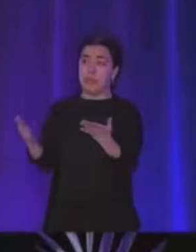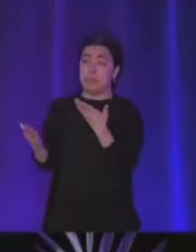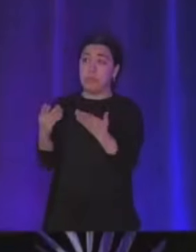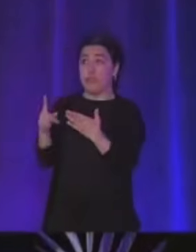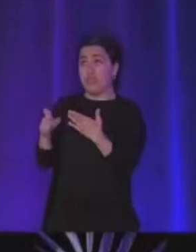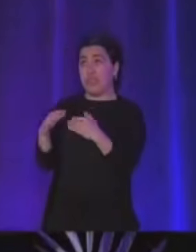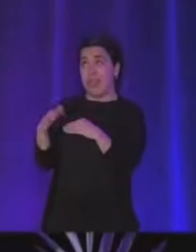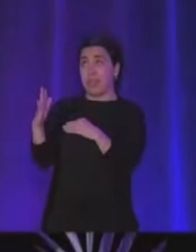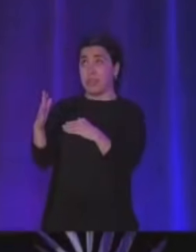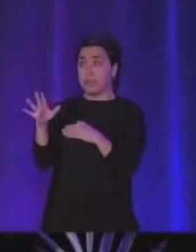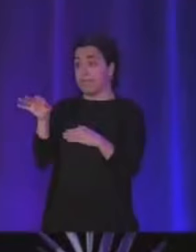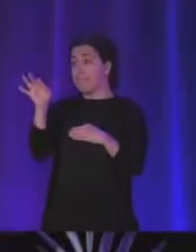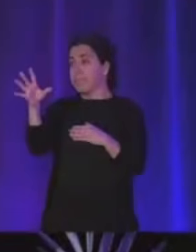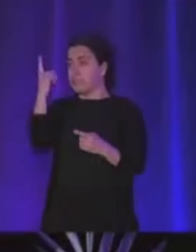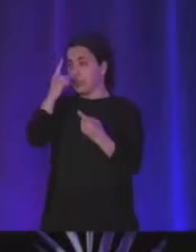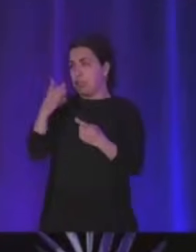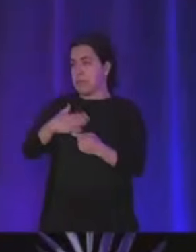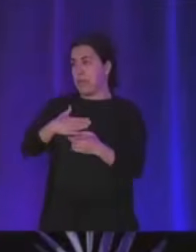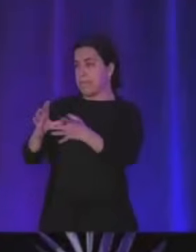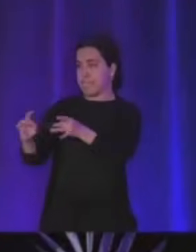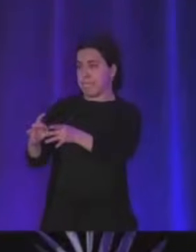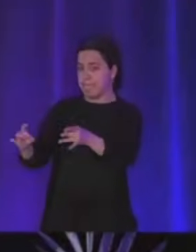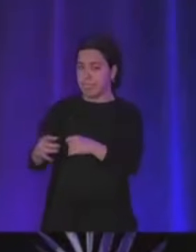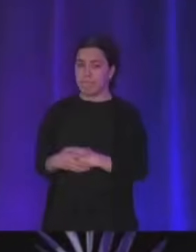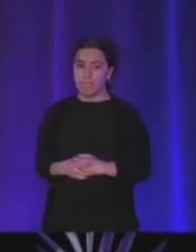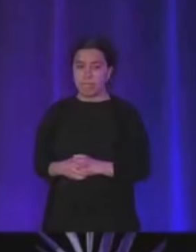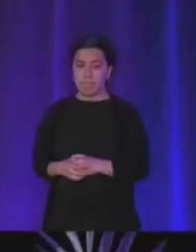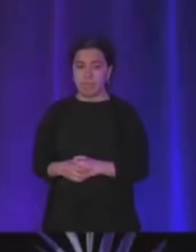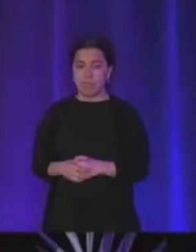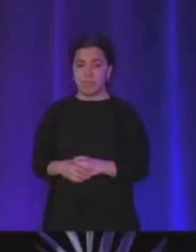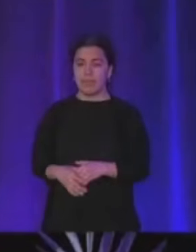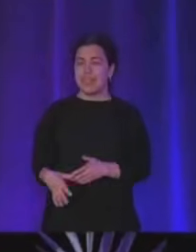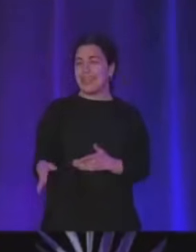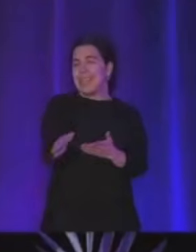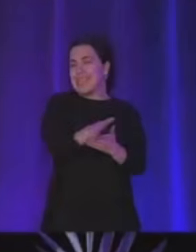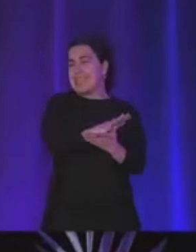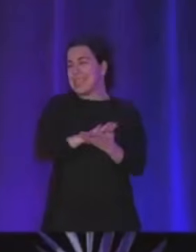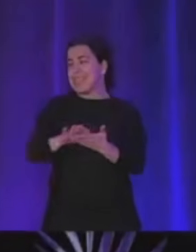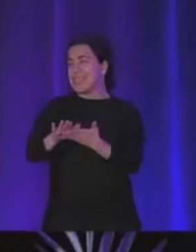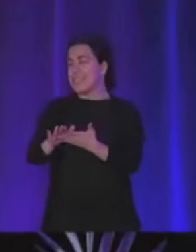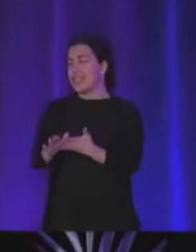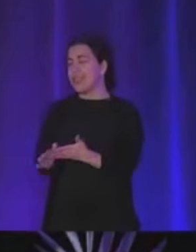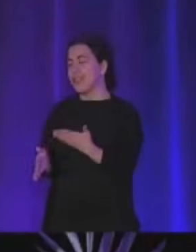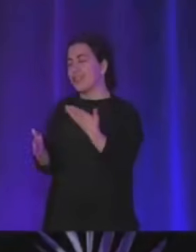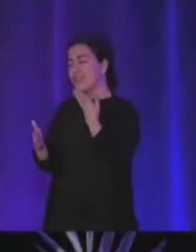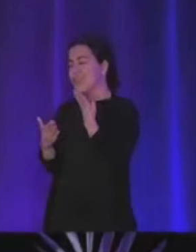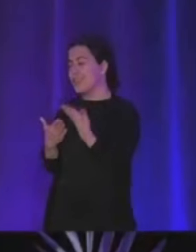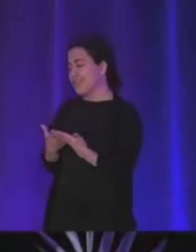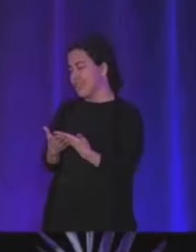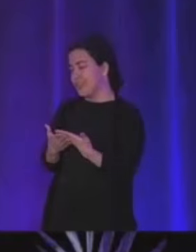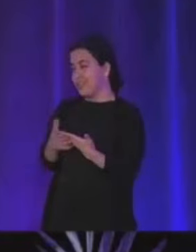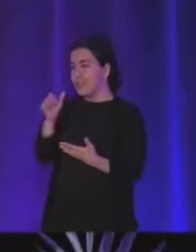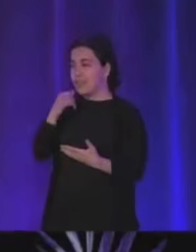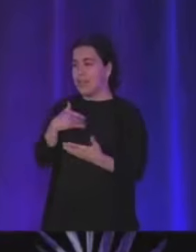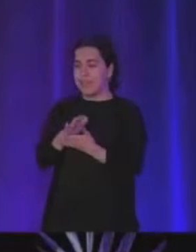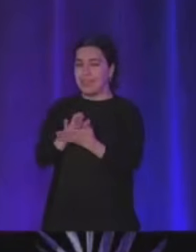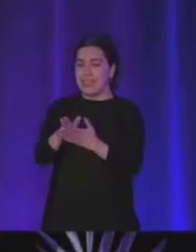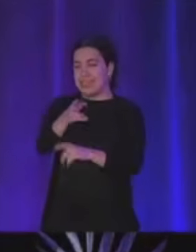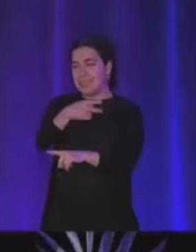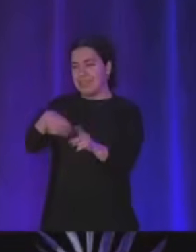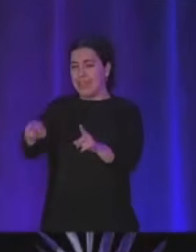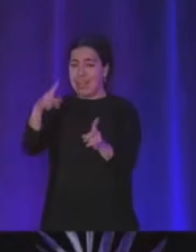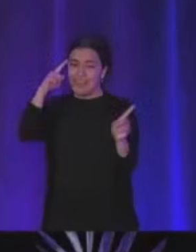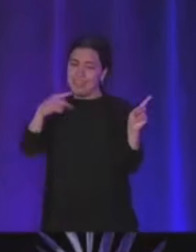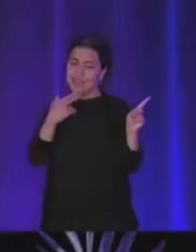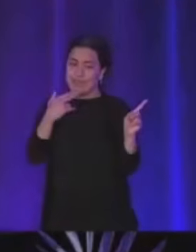that opinion into consideration. Clean. Good. I don't have like a nice, clever segue for this. I just think it's